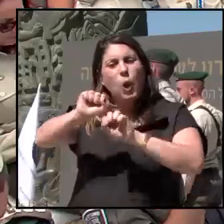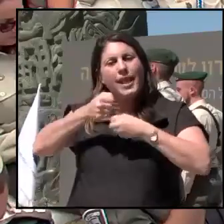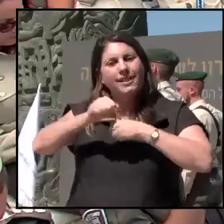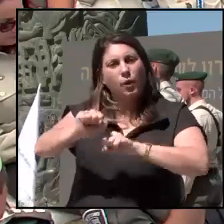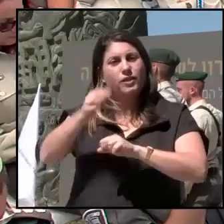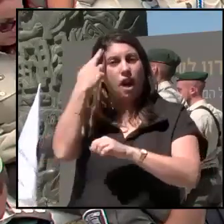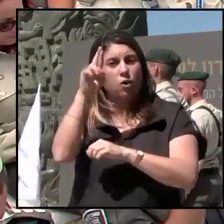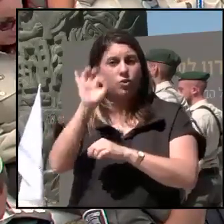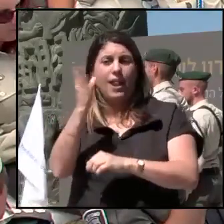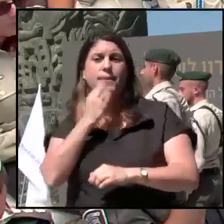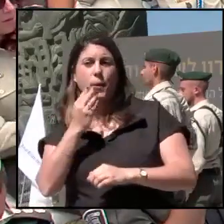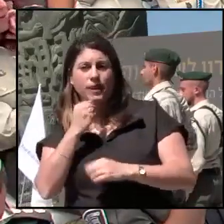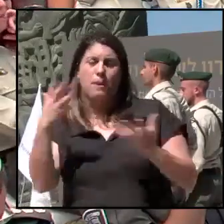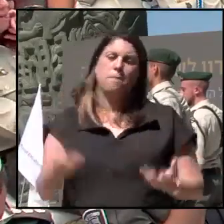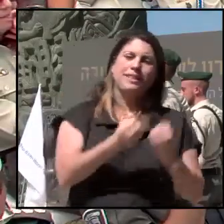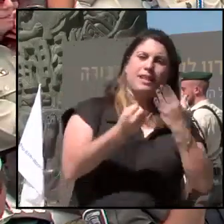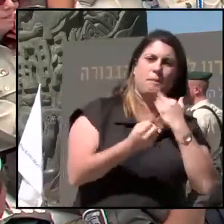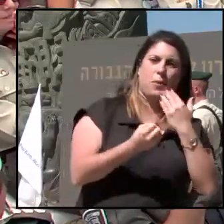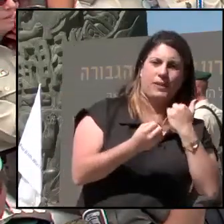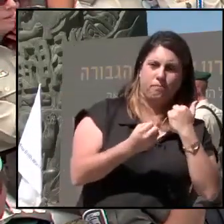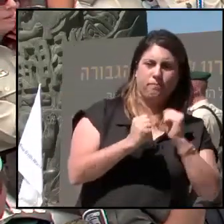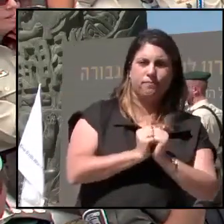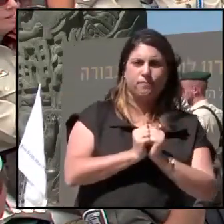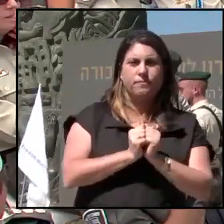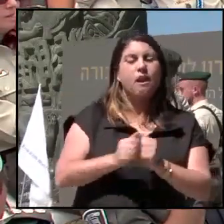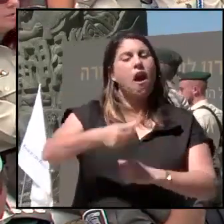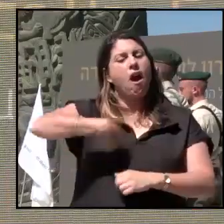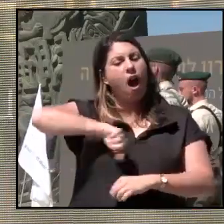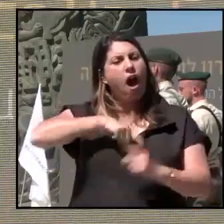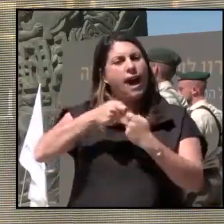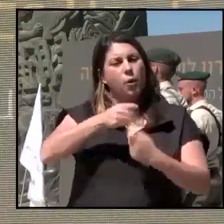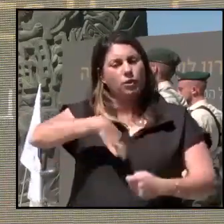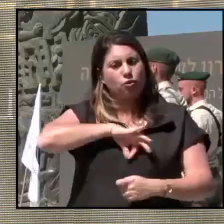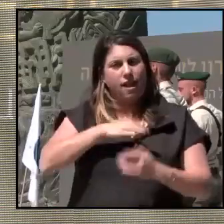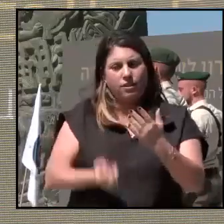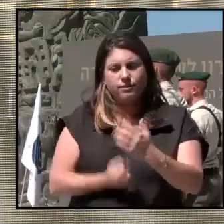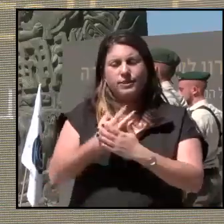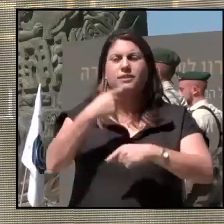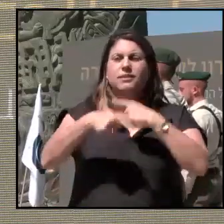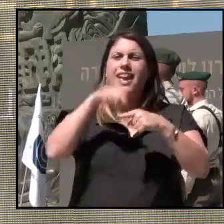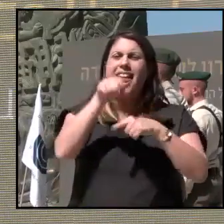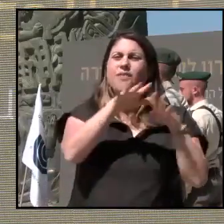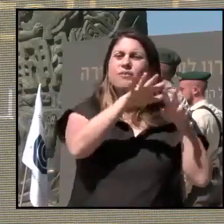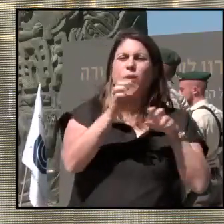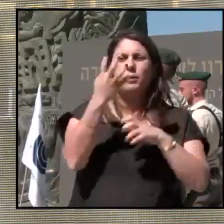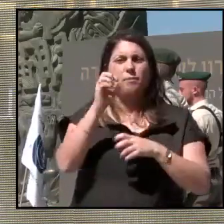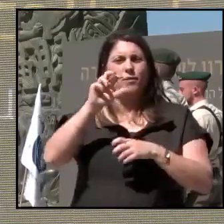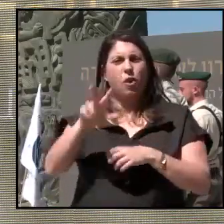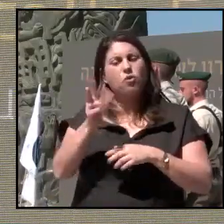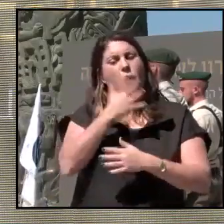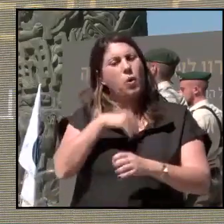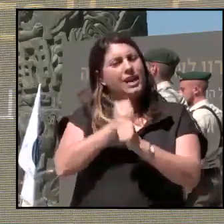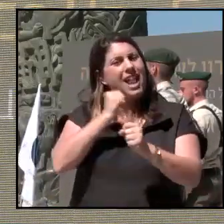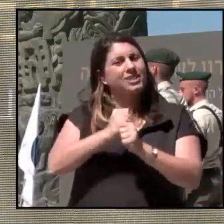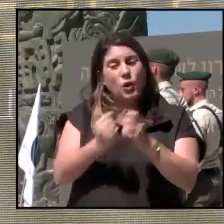concept of Jews rescuing Jews. Our organization, founded in 1843, tries to make a difference,